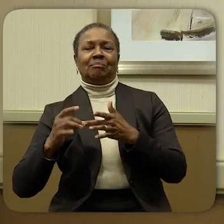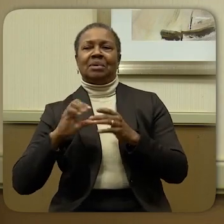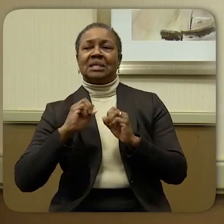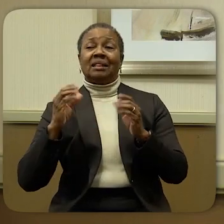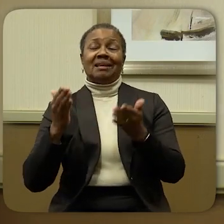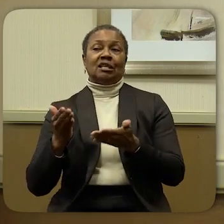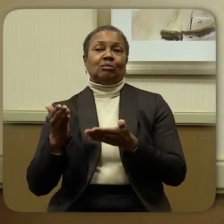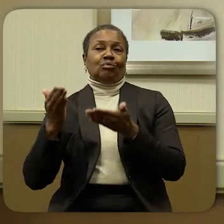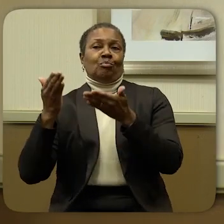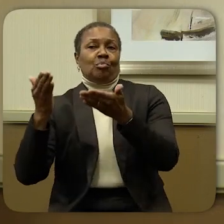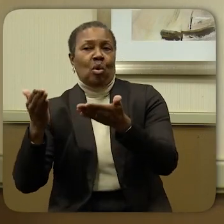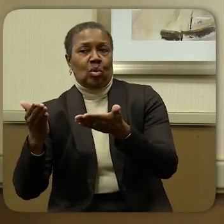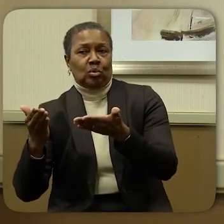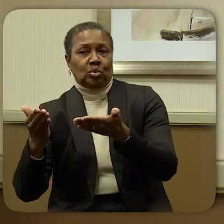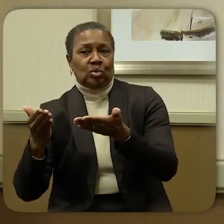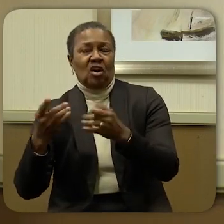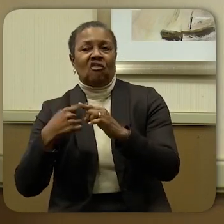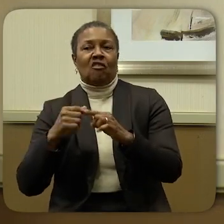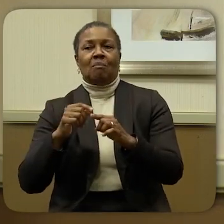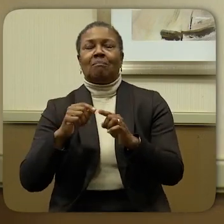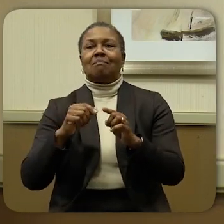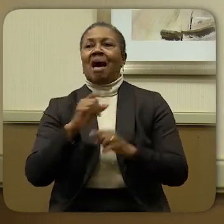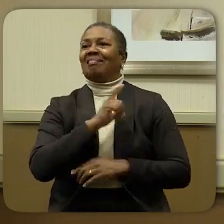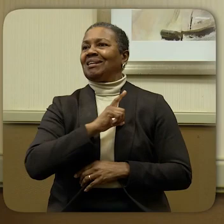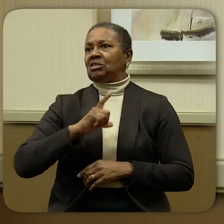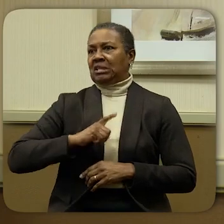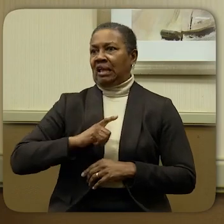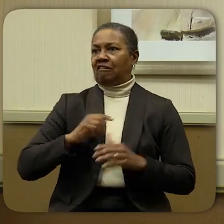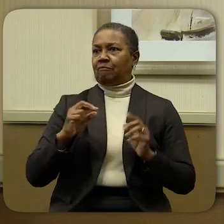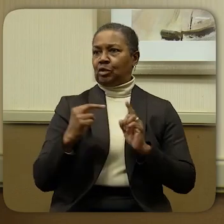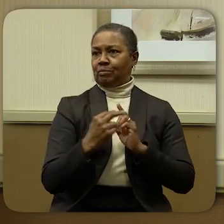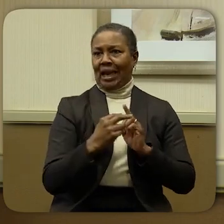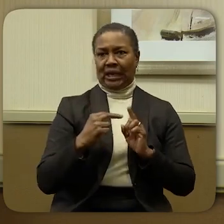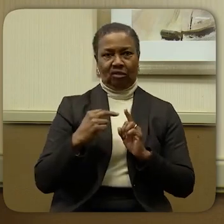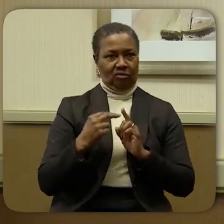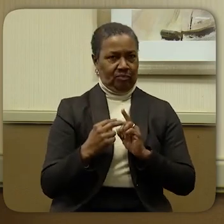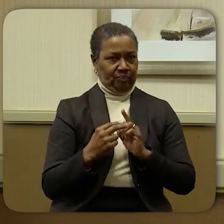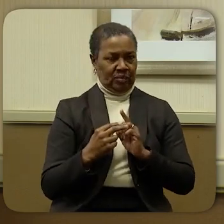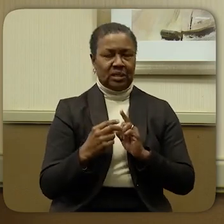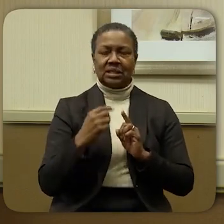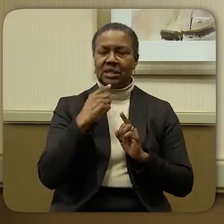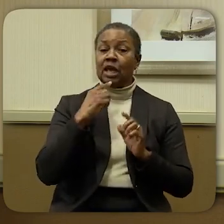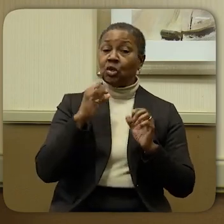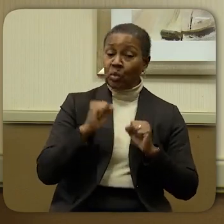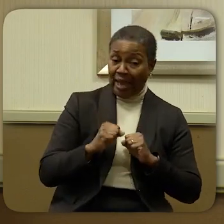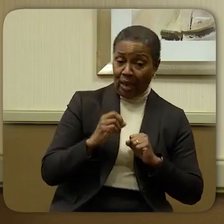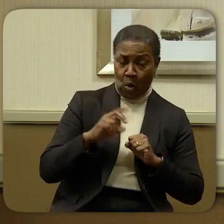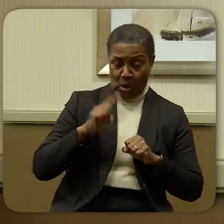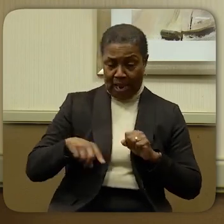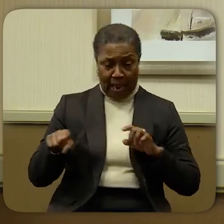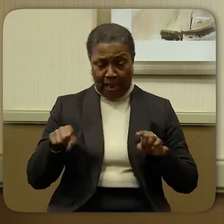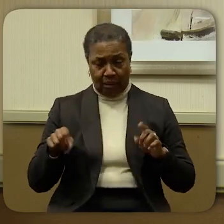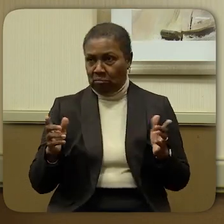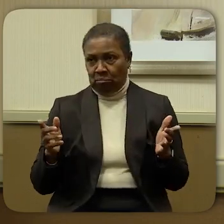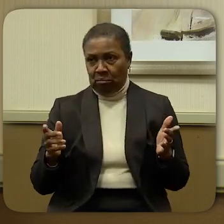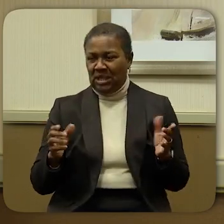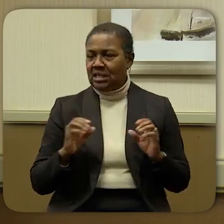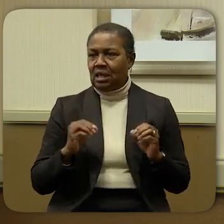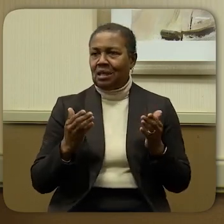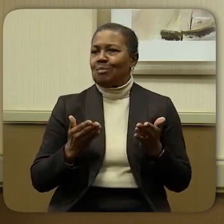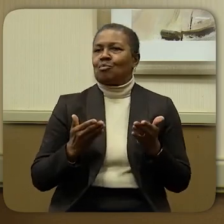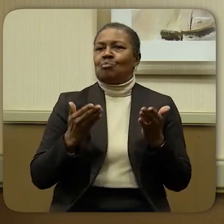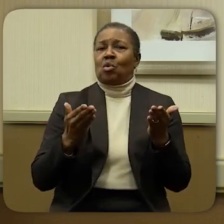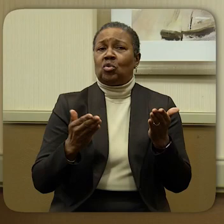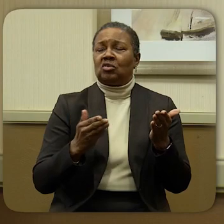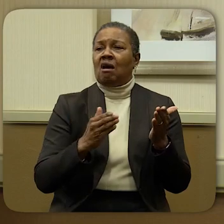proposed like legislatively to say like you can do this or you can't do that